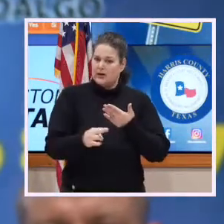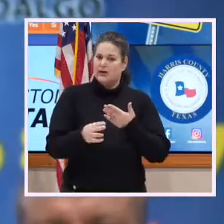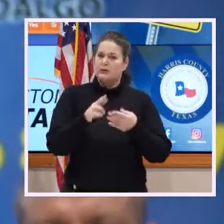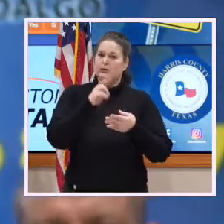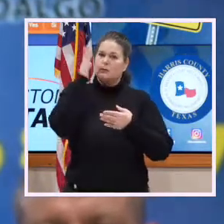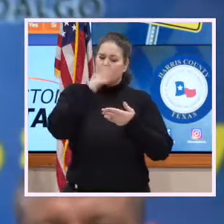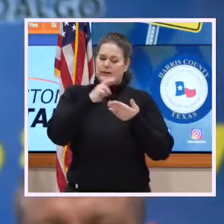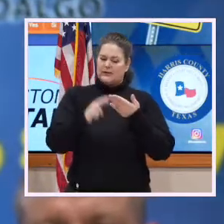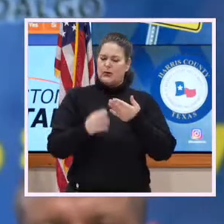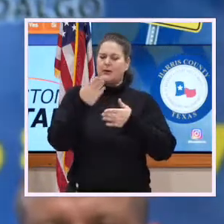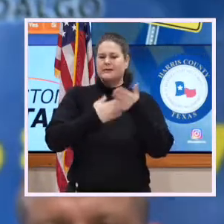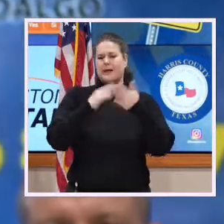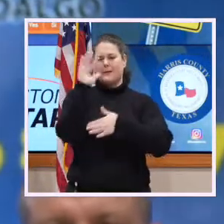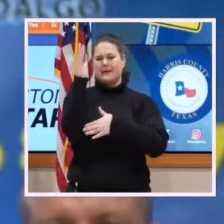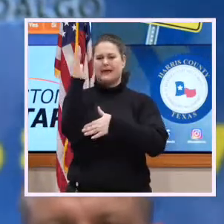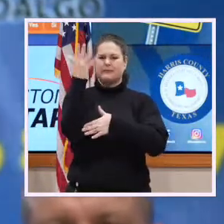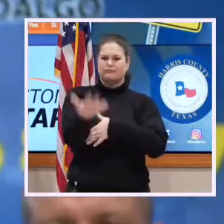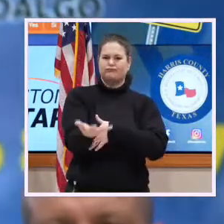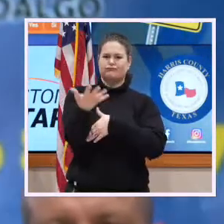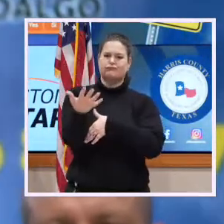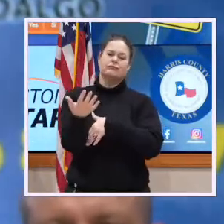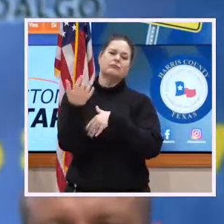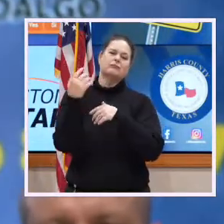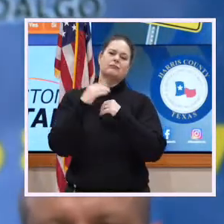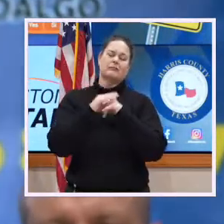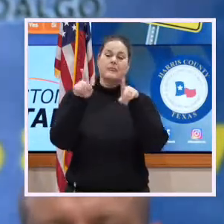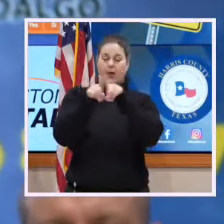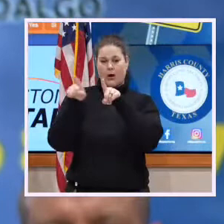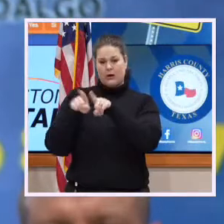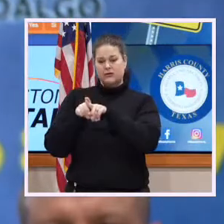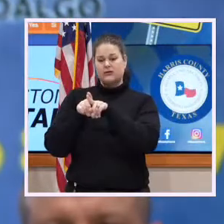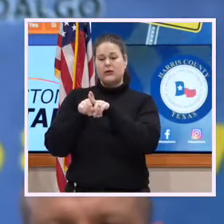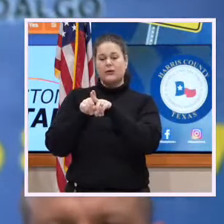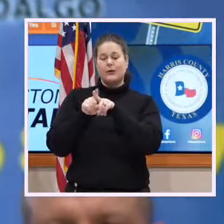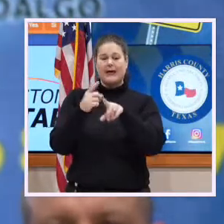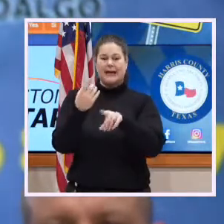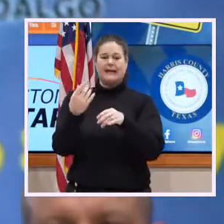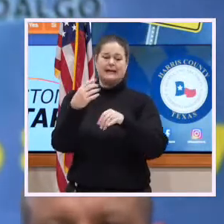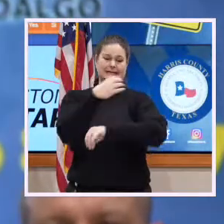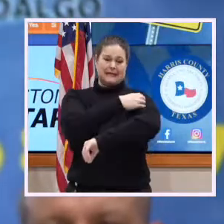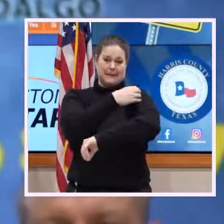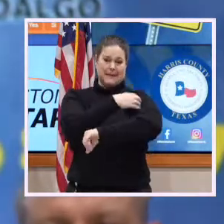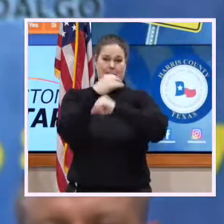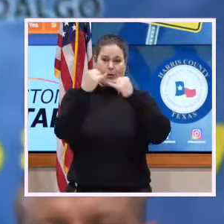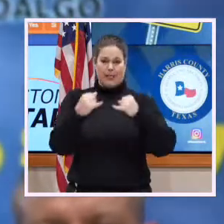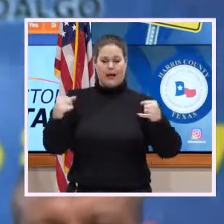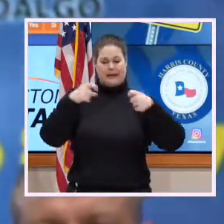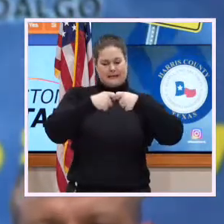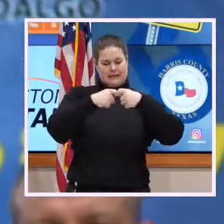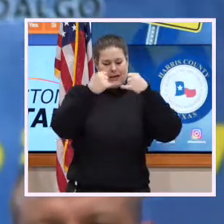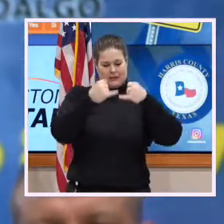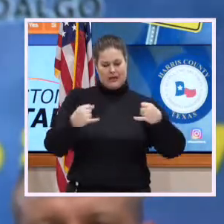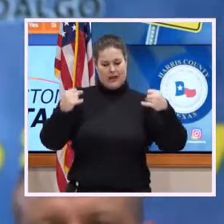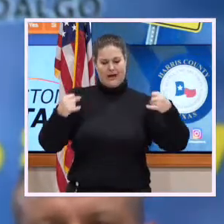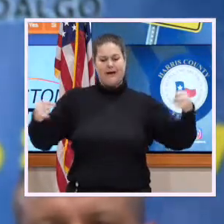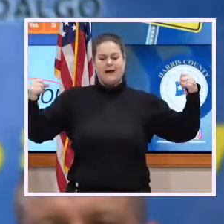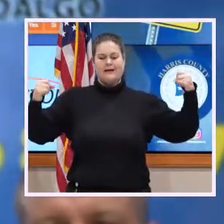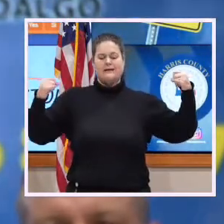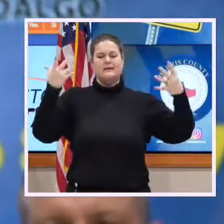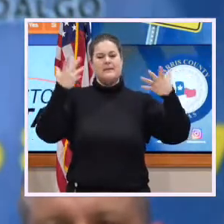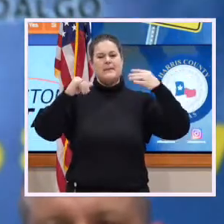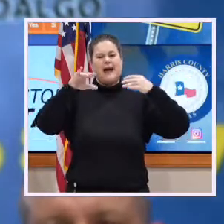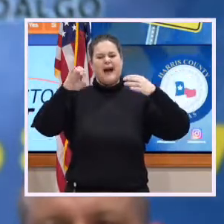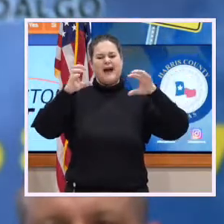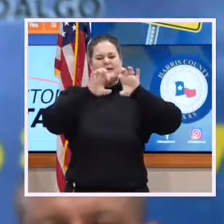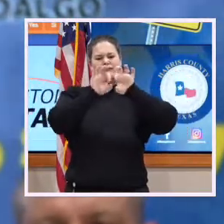limbs sagging or falling, and also accumulations on the power lines, which could result in infrastructure damage to the power